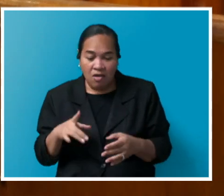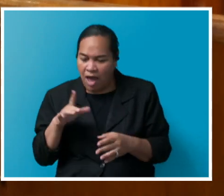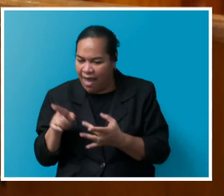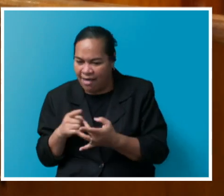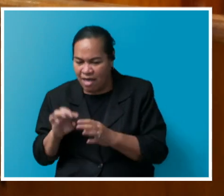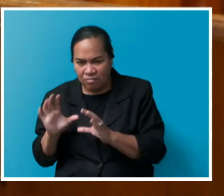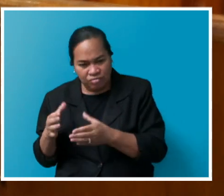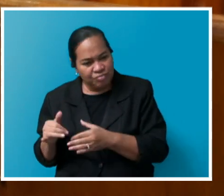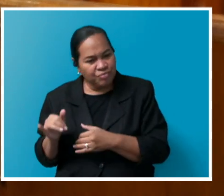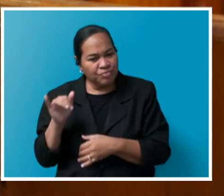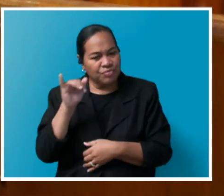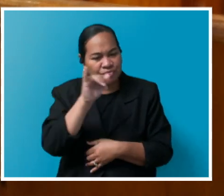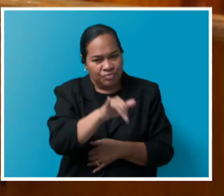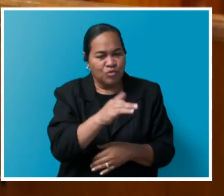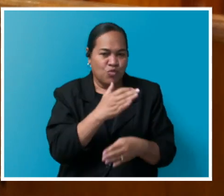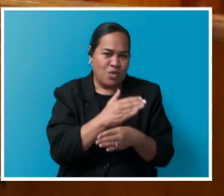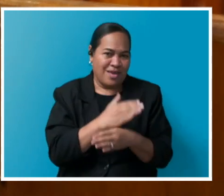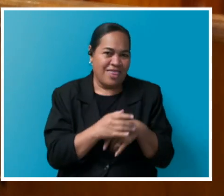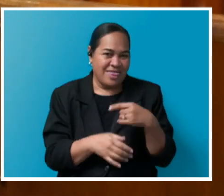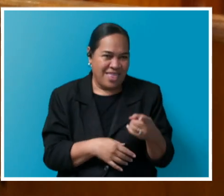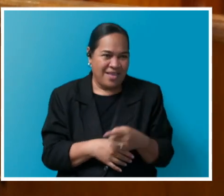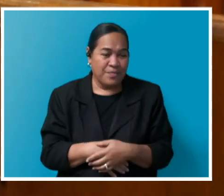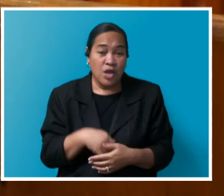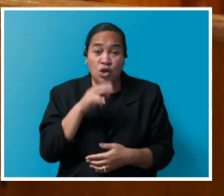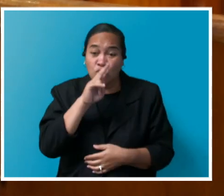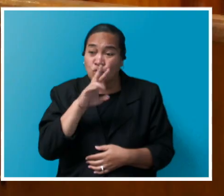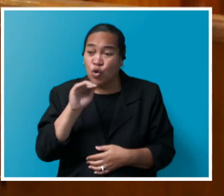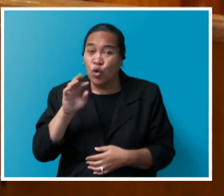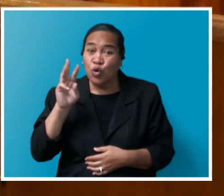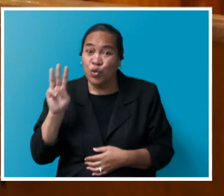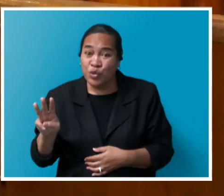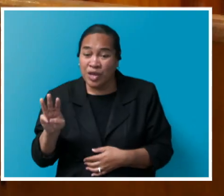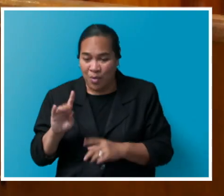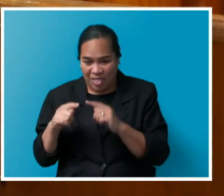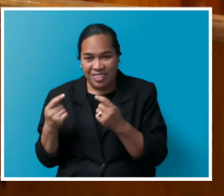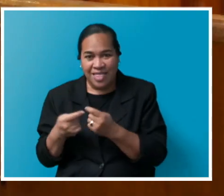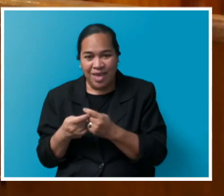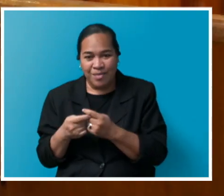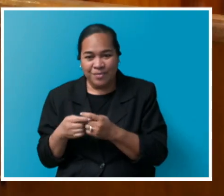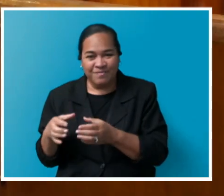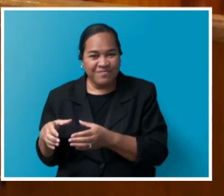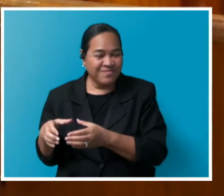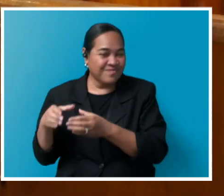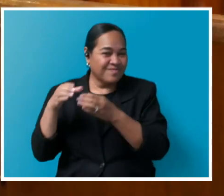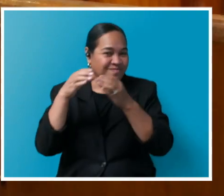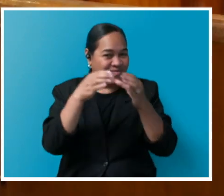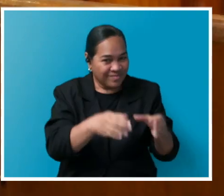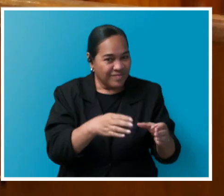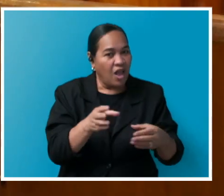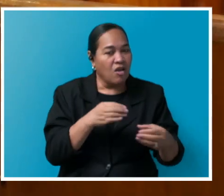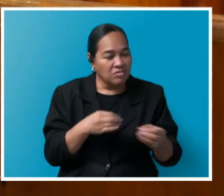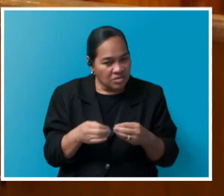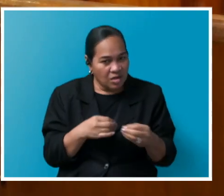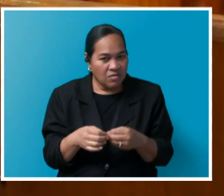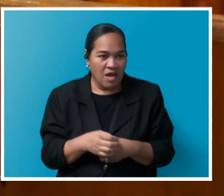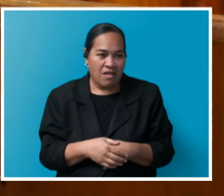in their times of need. In 2003, a contingent was deployed as part of the Regional Assistance Mission that